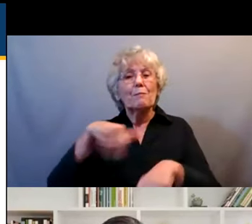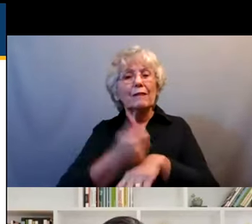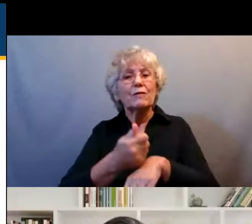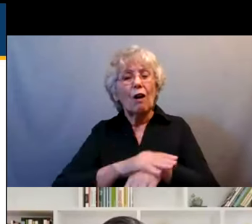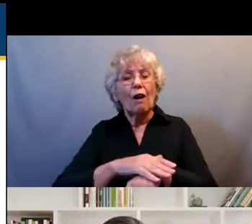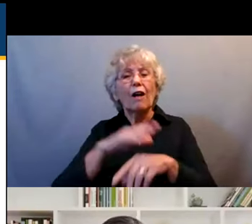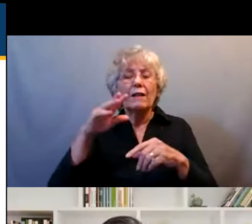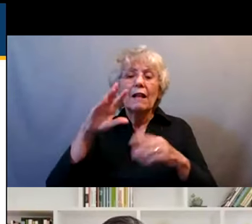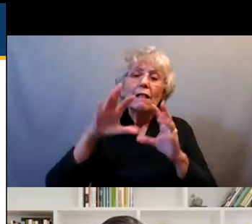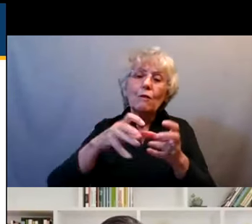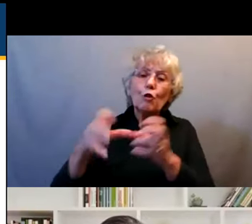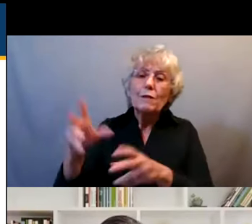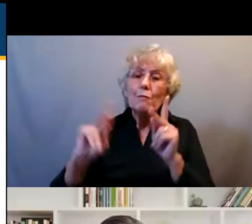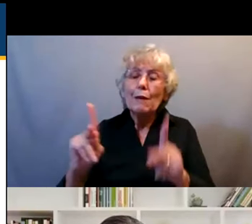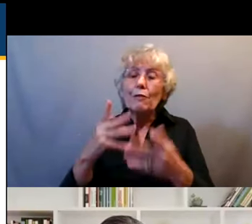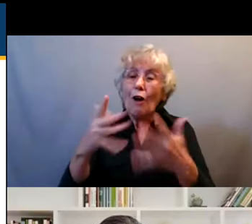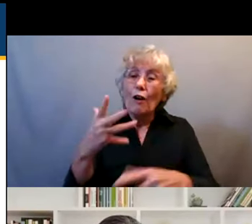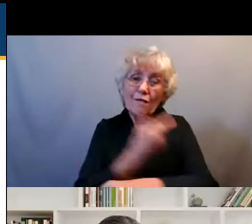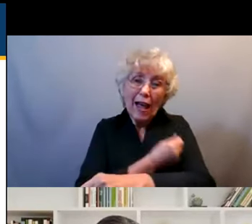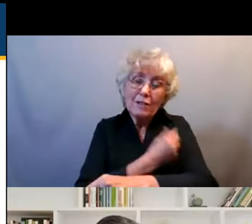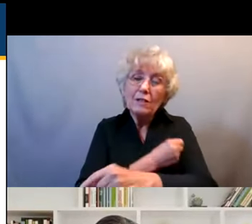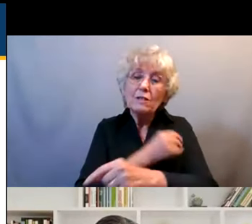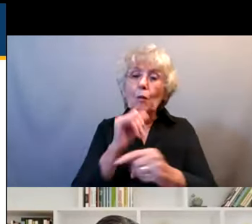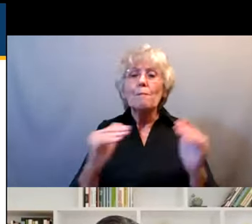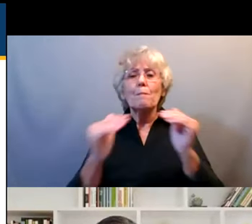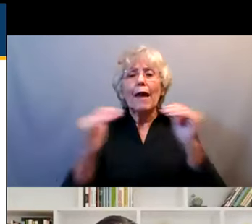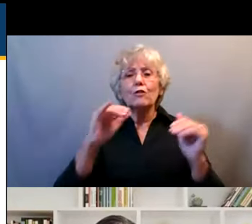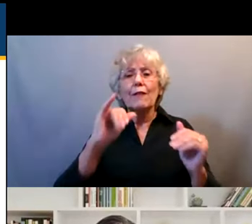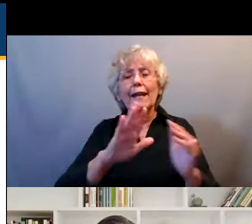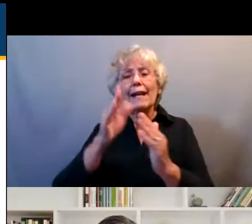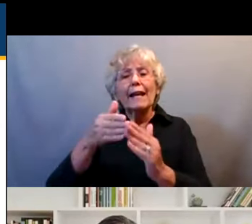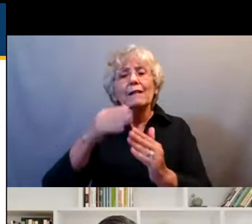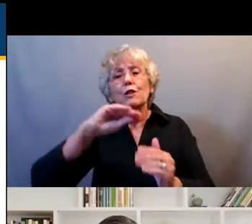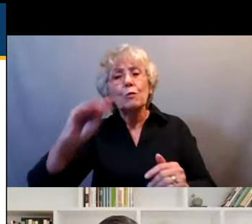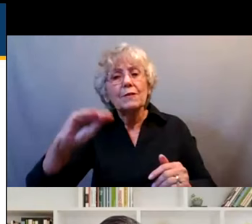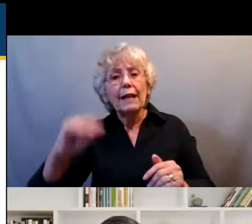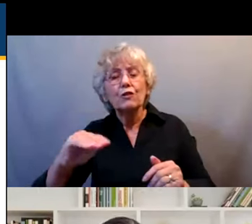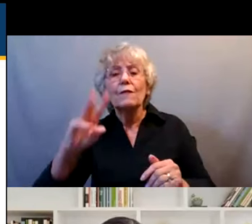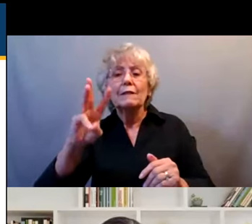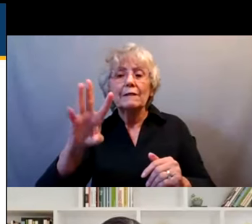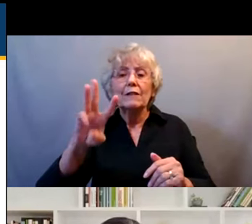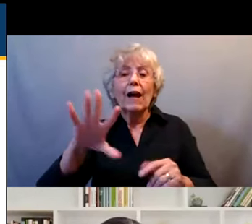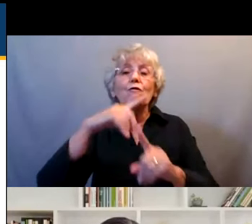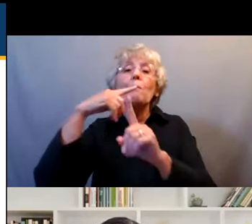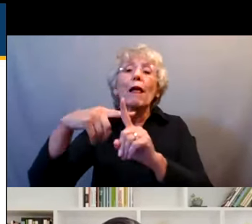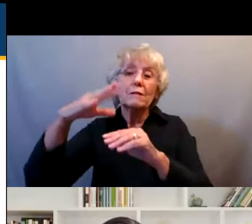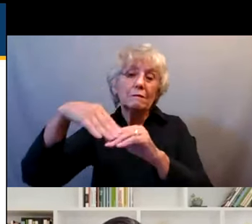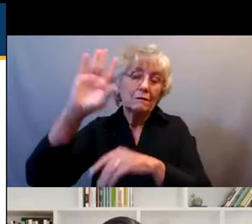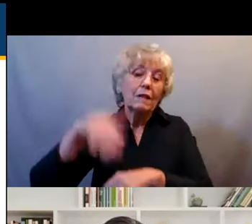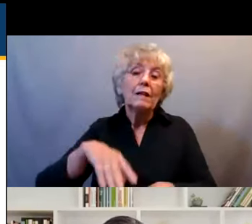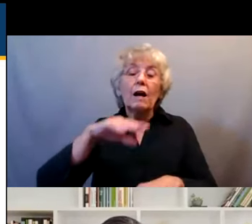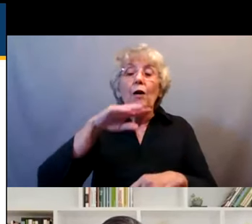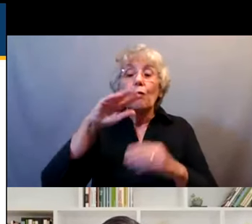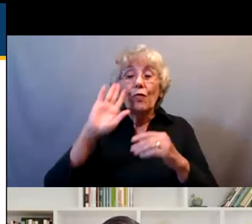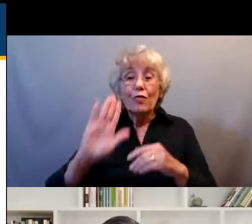is vaccinated, and we've matched that against the percentage of 65 plus population in the zip code, and we come up with